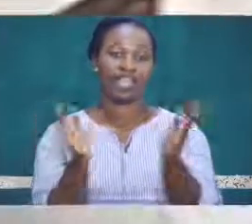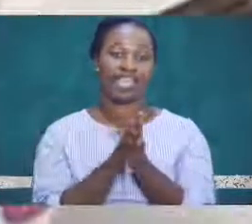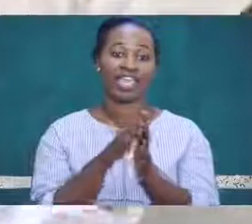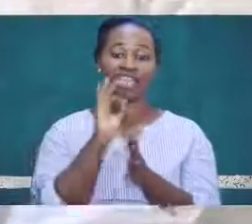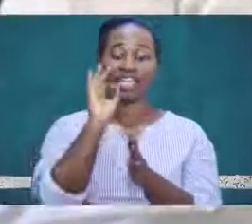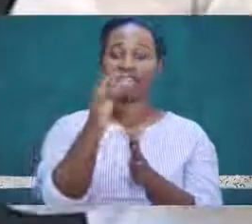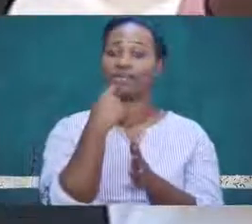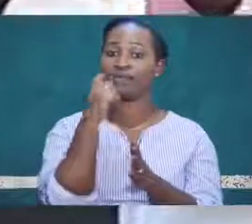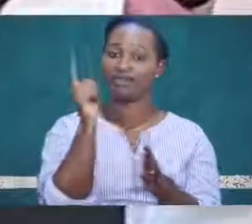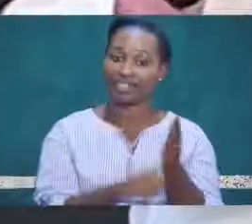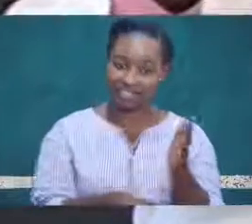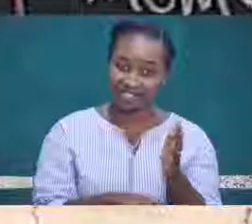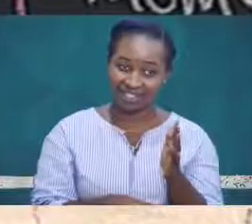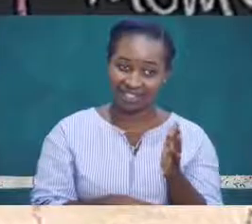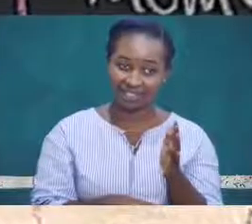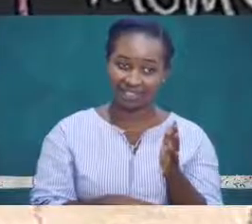F stands for